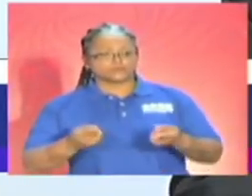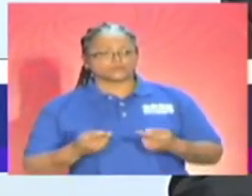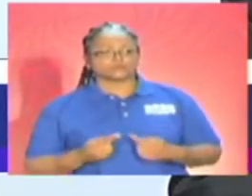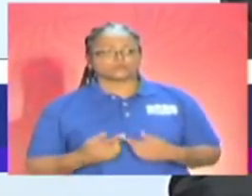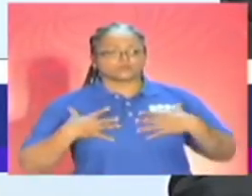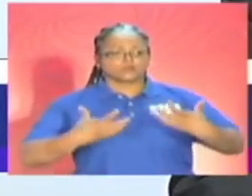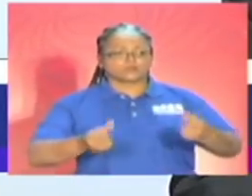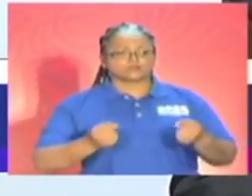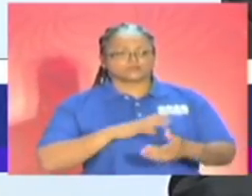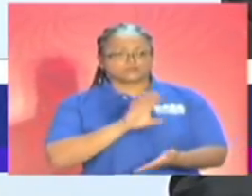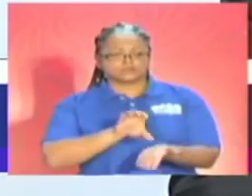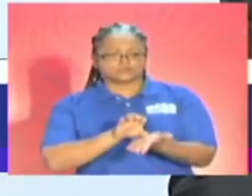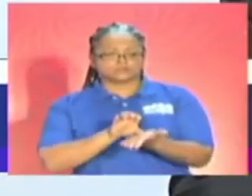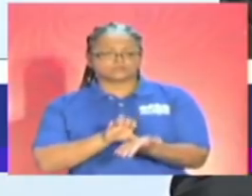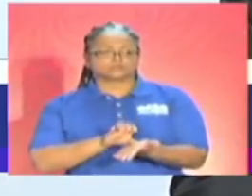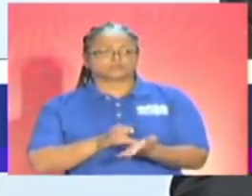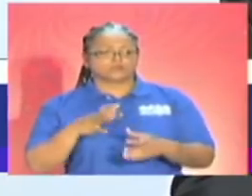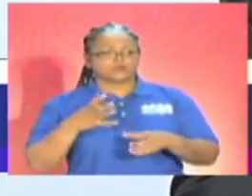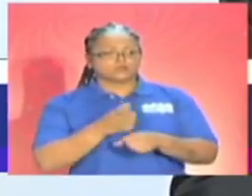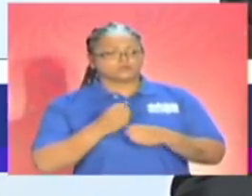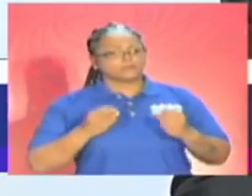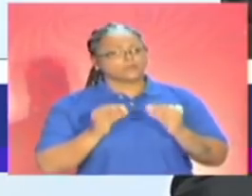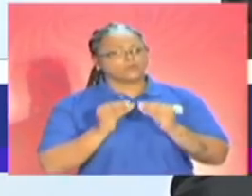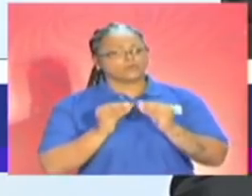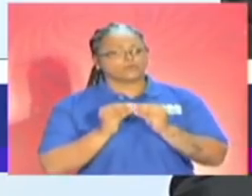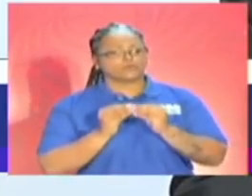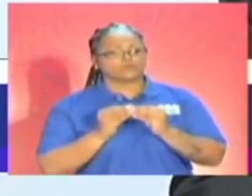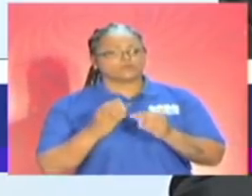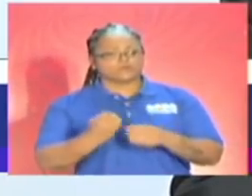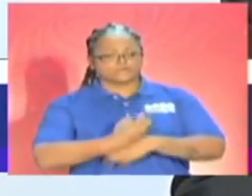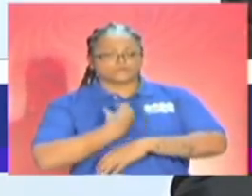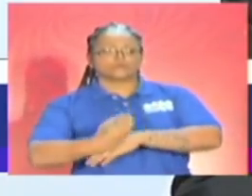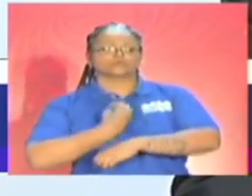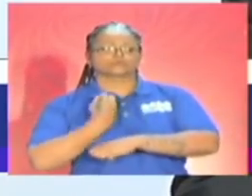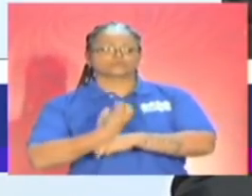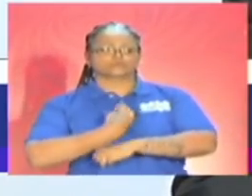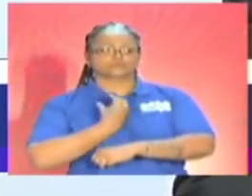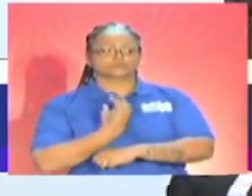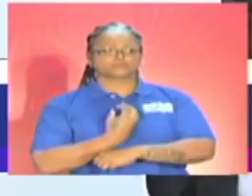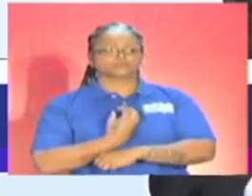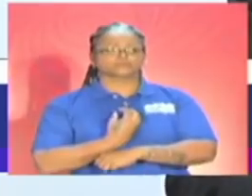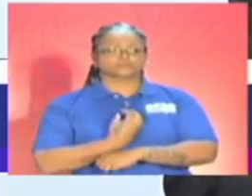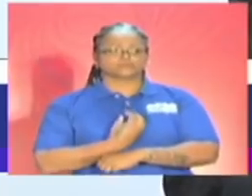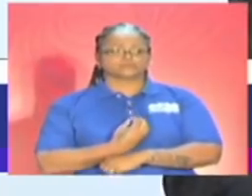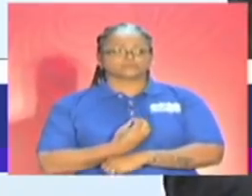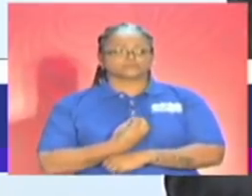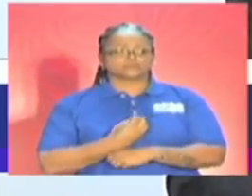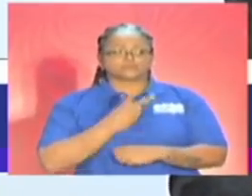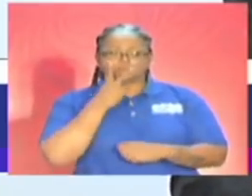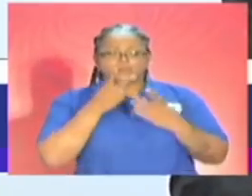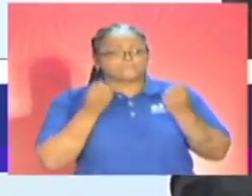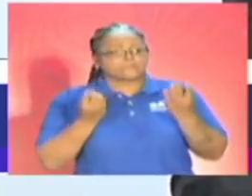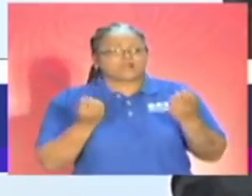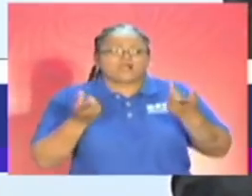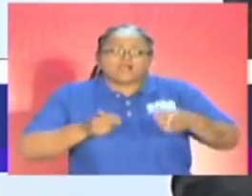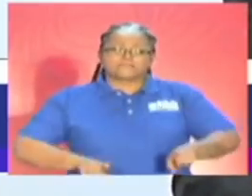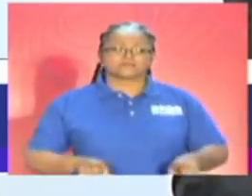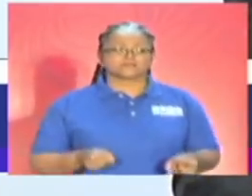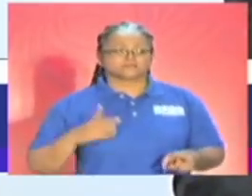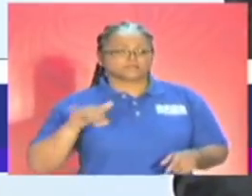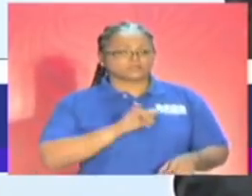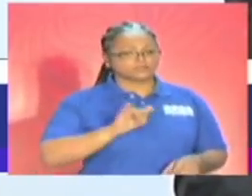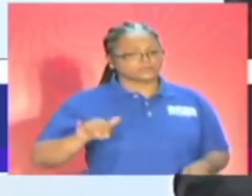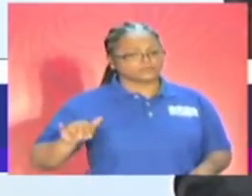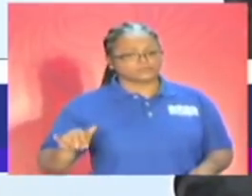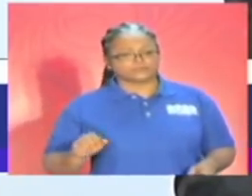advice. Generally speaking, that sort of effect hasn't been noted from our side as yet, from the Ministry of Health.